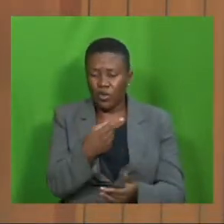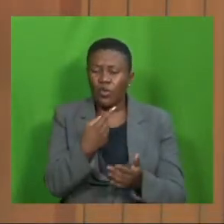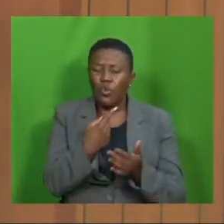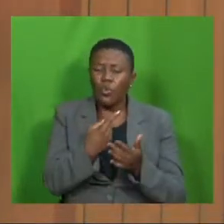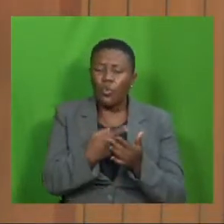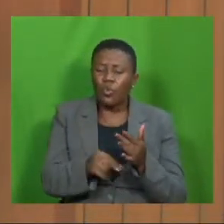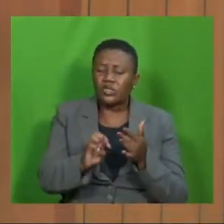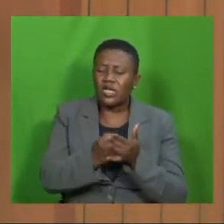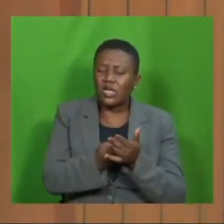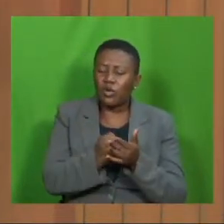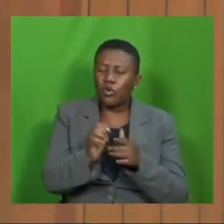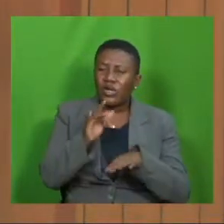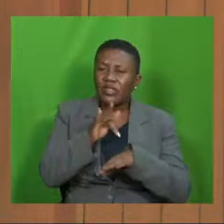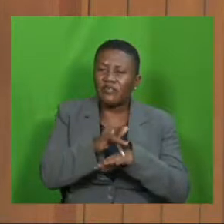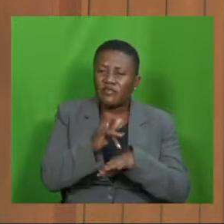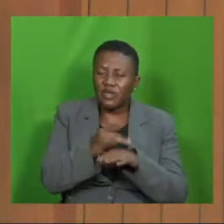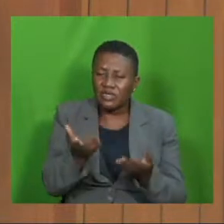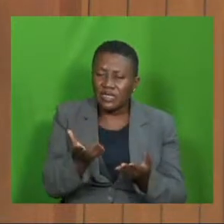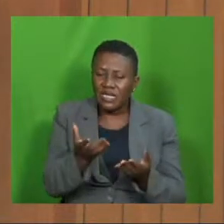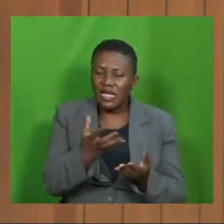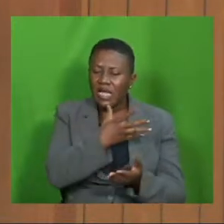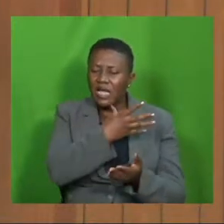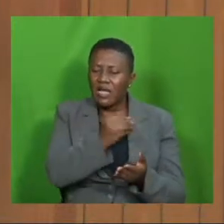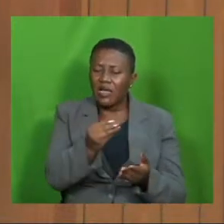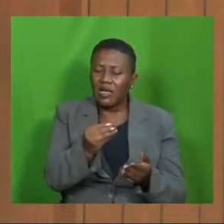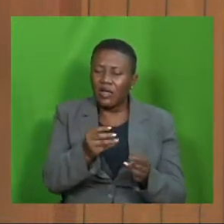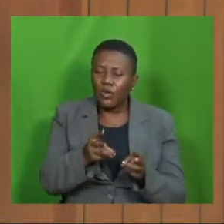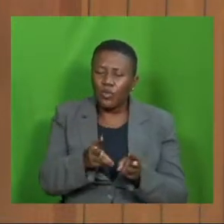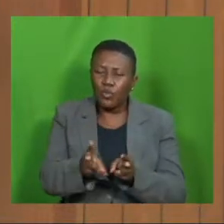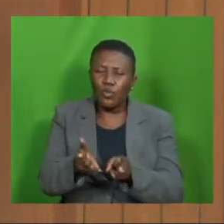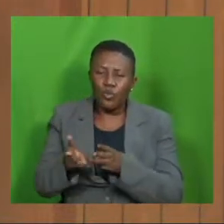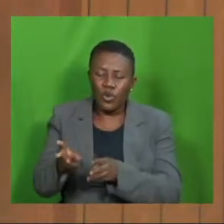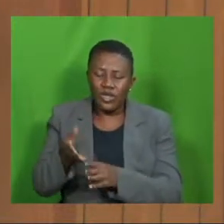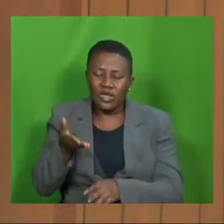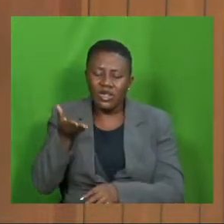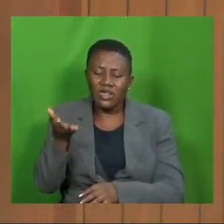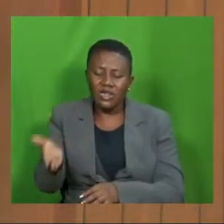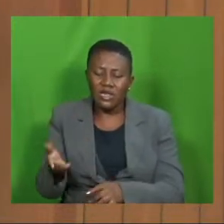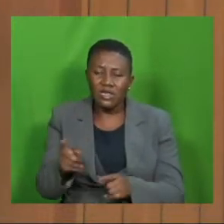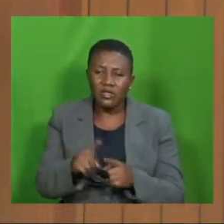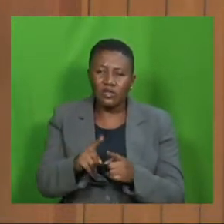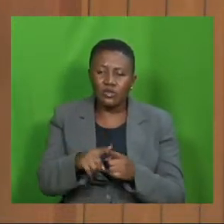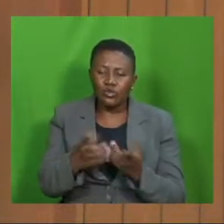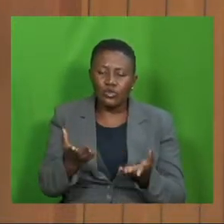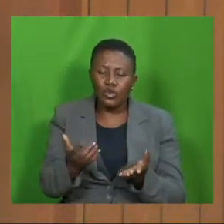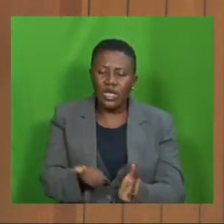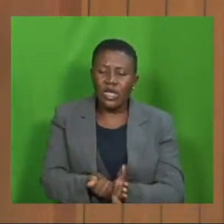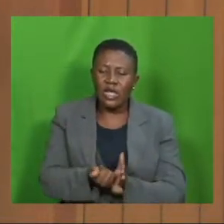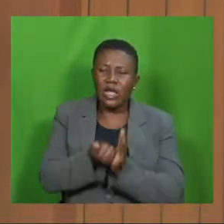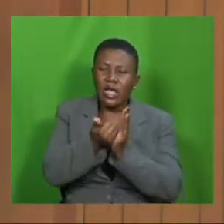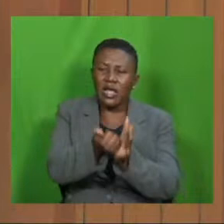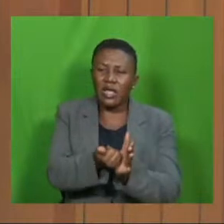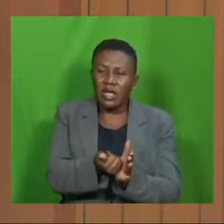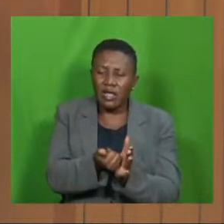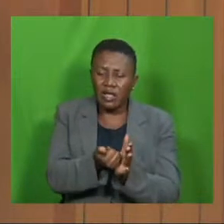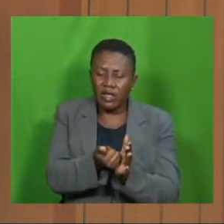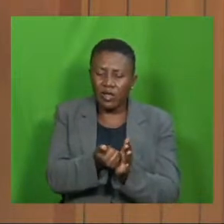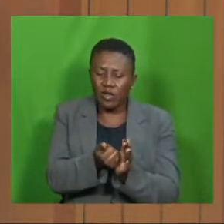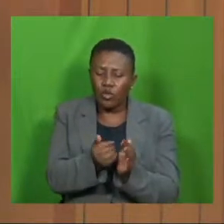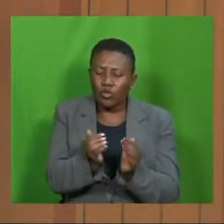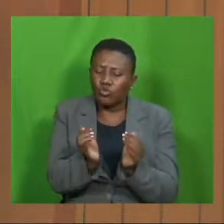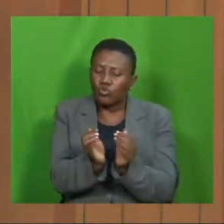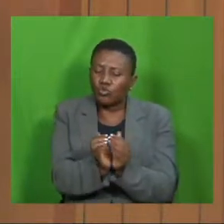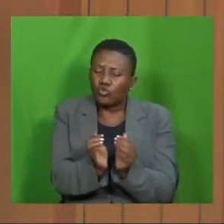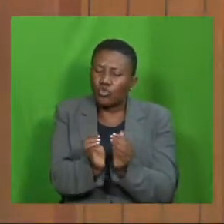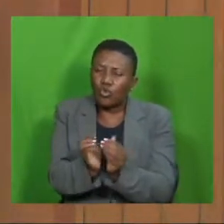impact mitigation measures are available for peasant and or artisanal